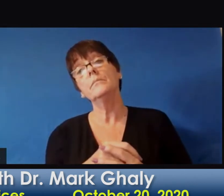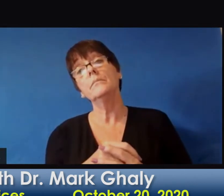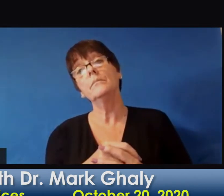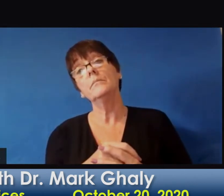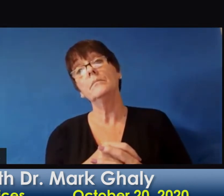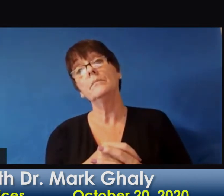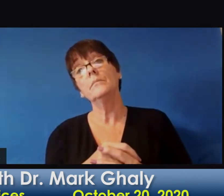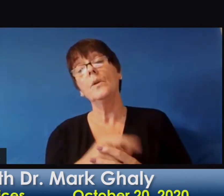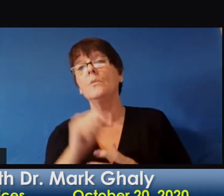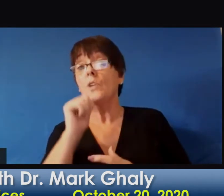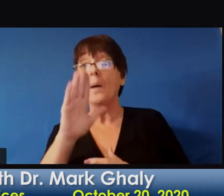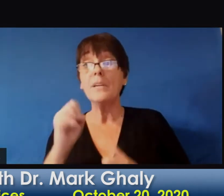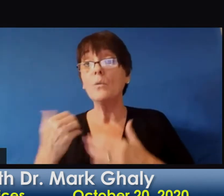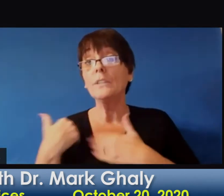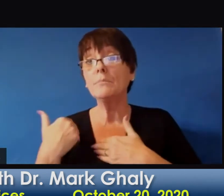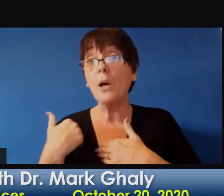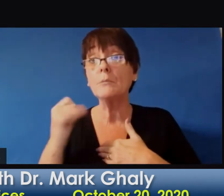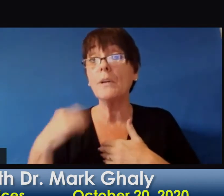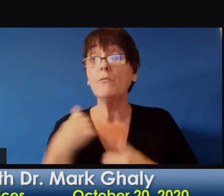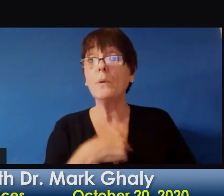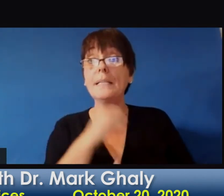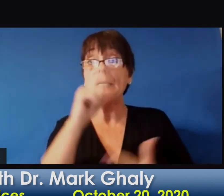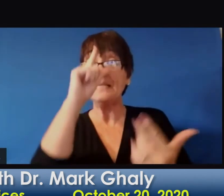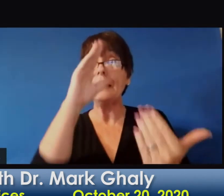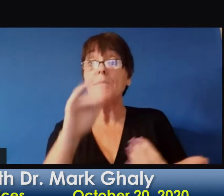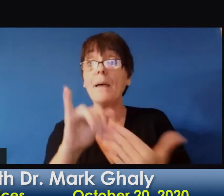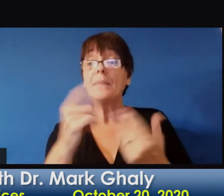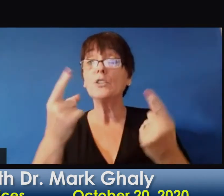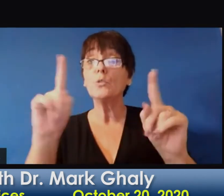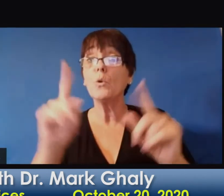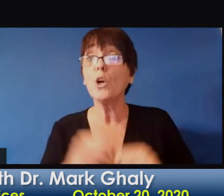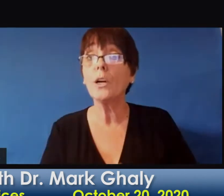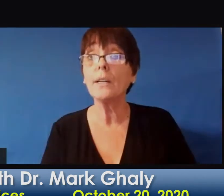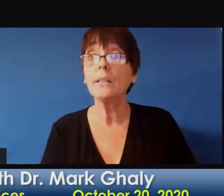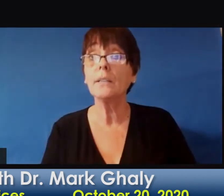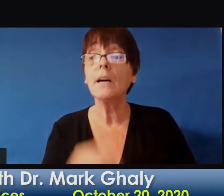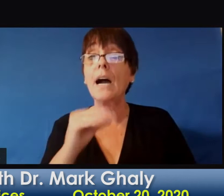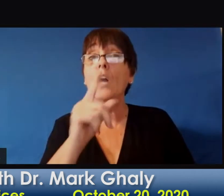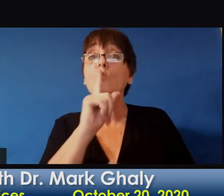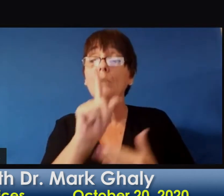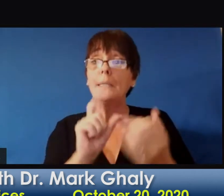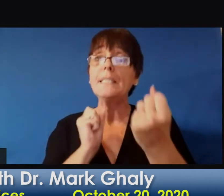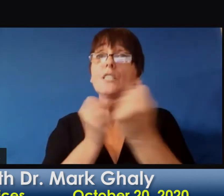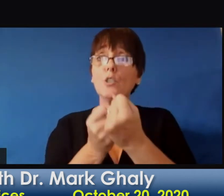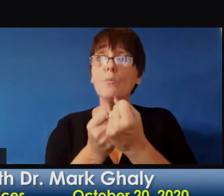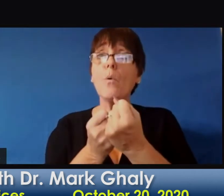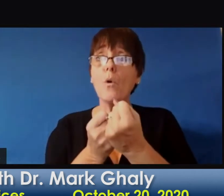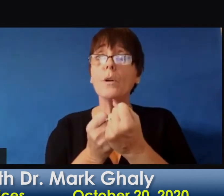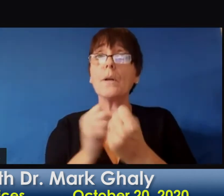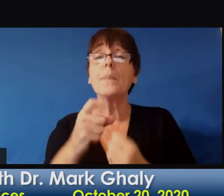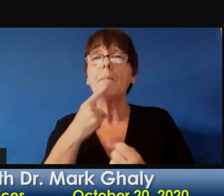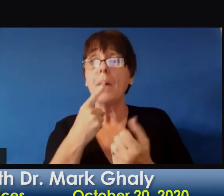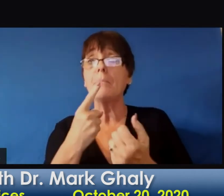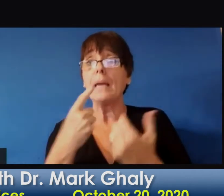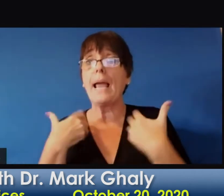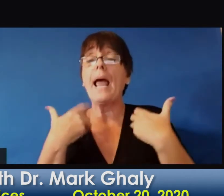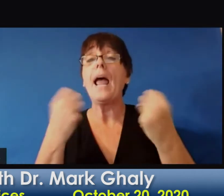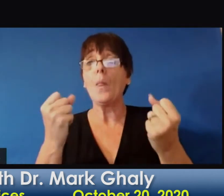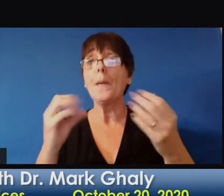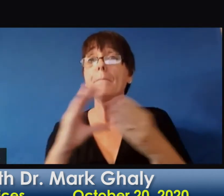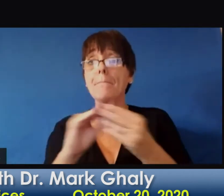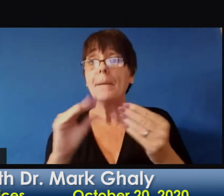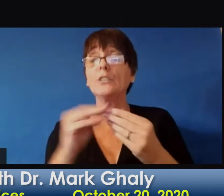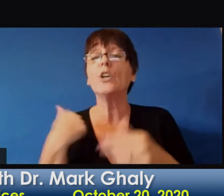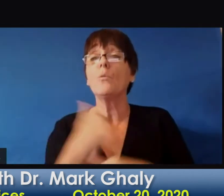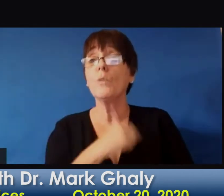somewhat irresponsible if we didn't expect this to work and really support the public health messaging that we have